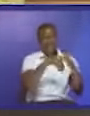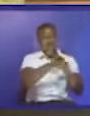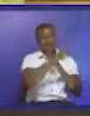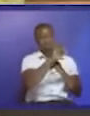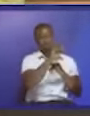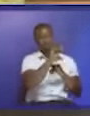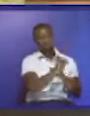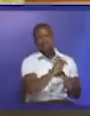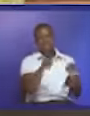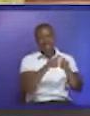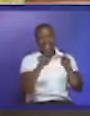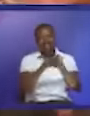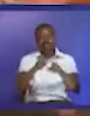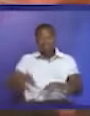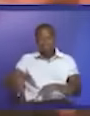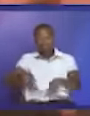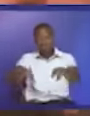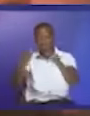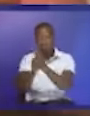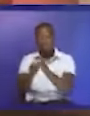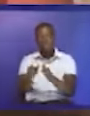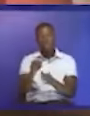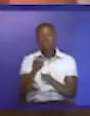even like the streams of the Negev.